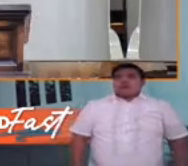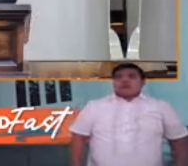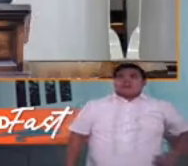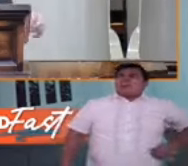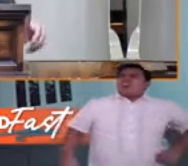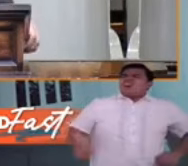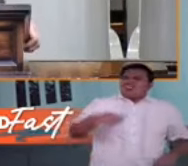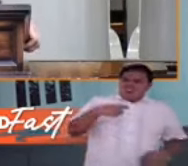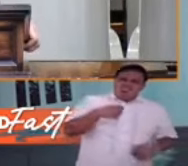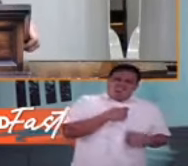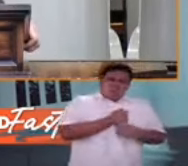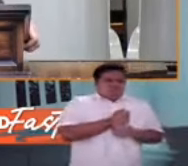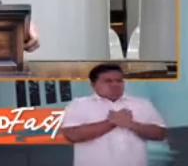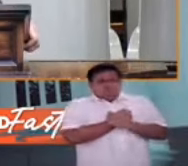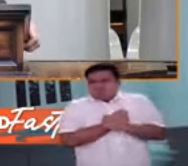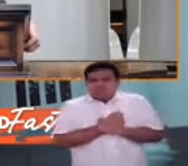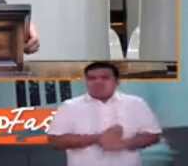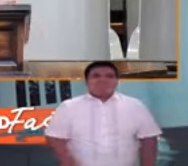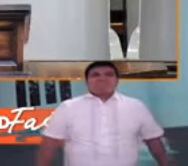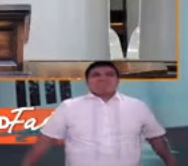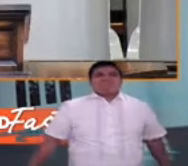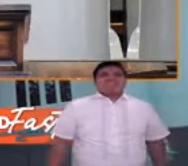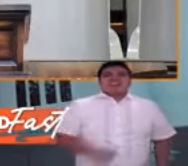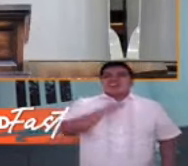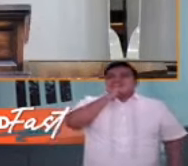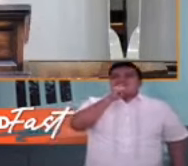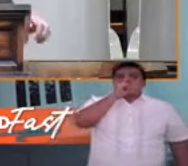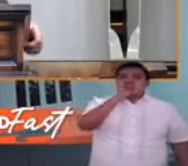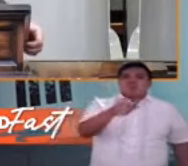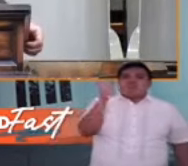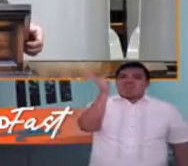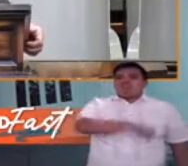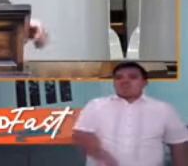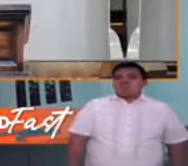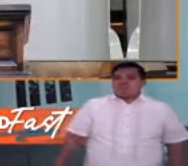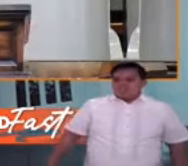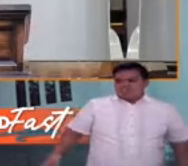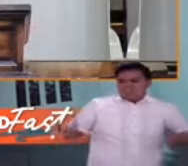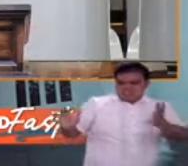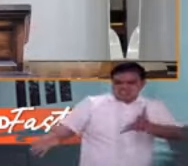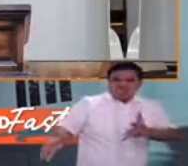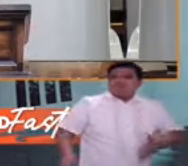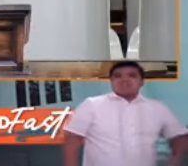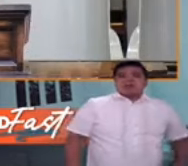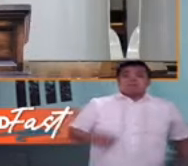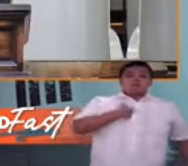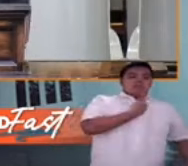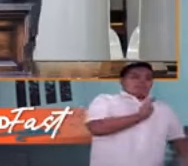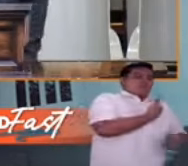Dili nako kaya pastor, love mong gunako pastor. That is not true. You do not love your child, you love